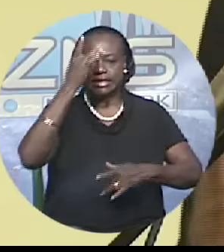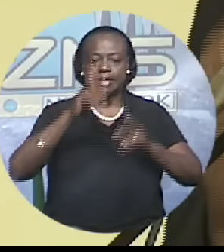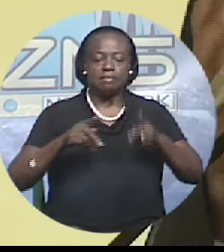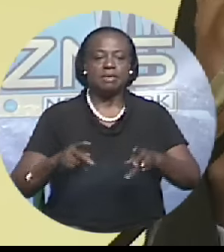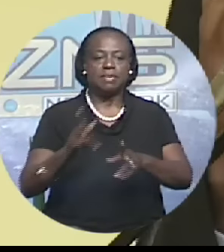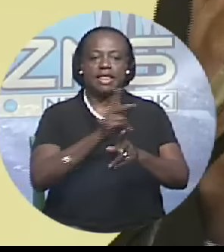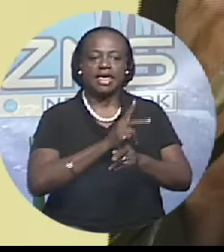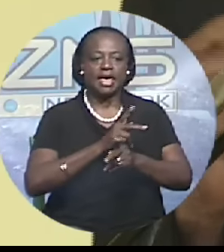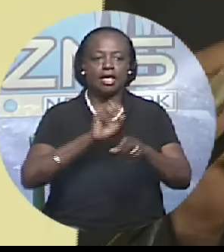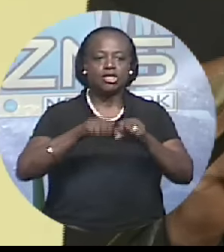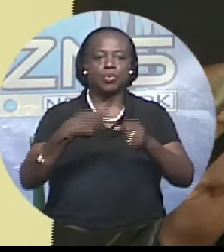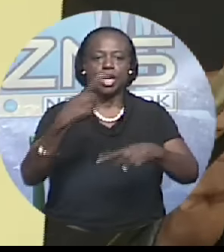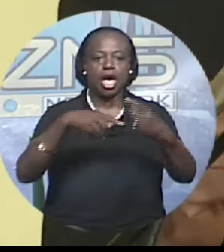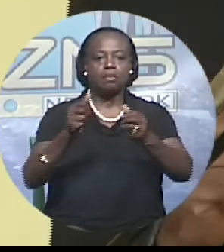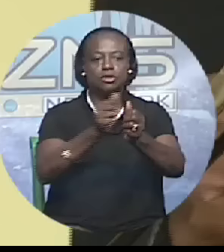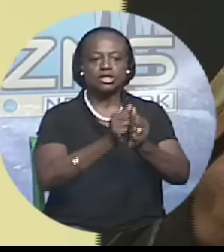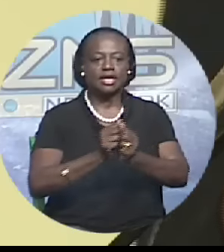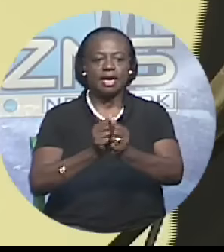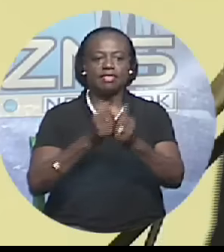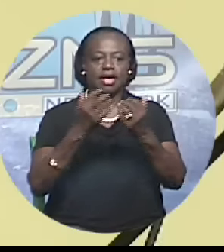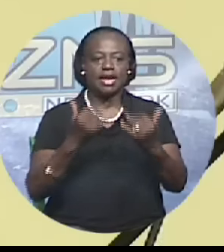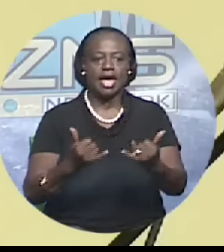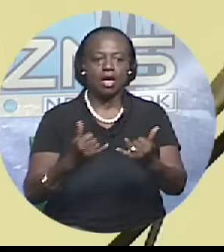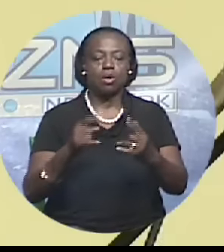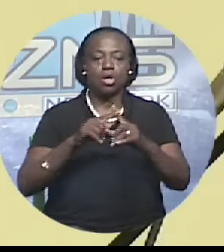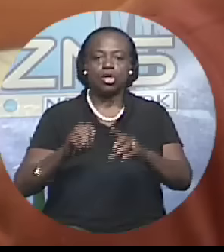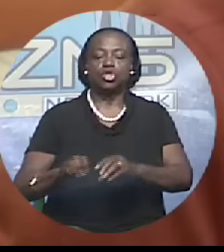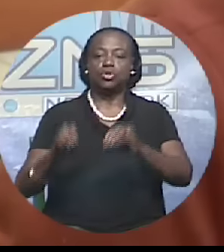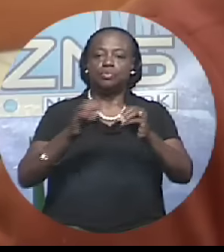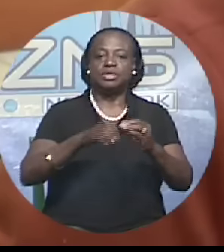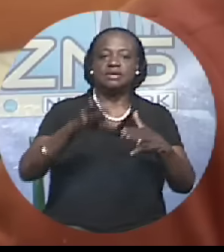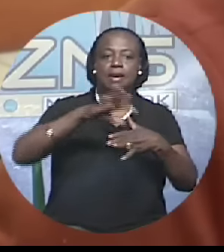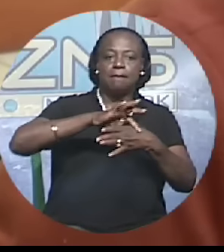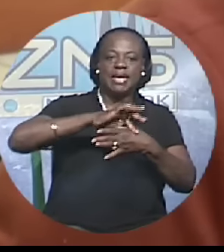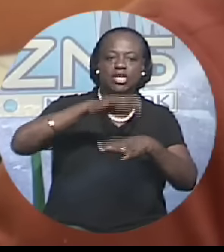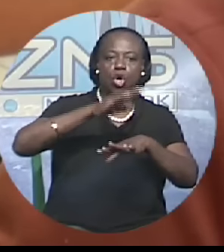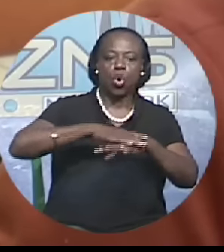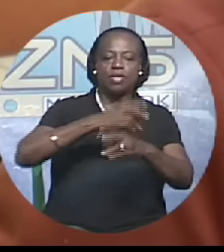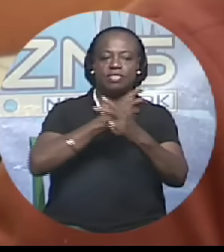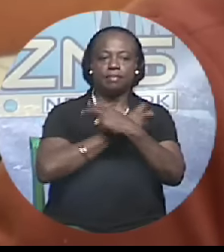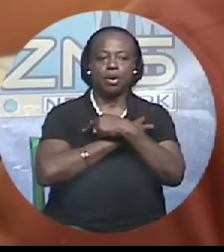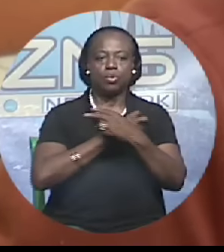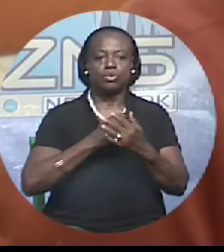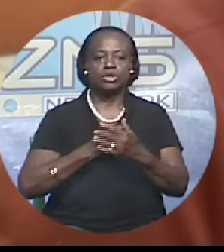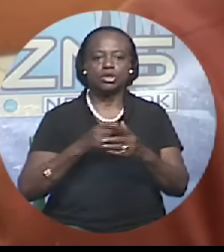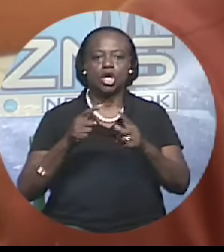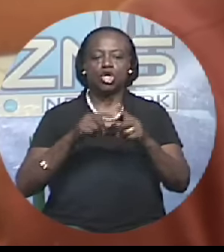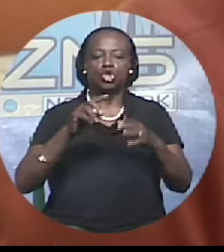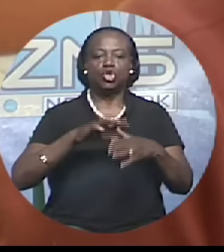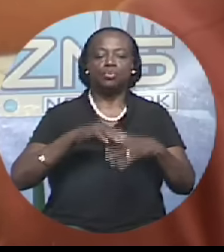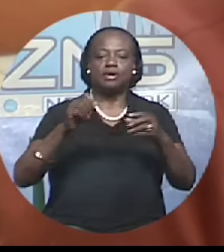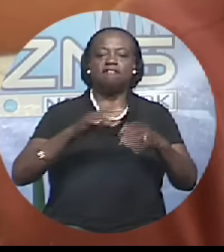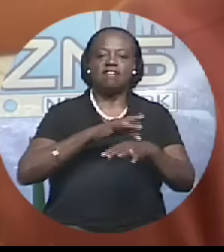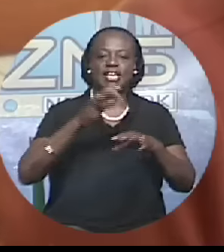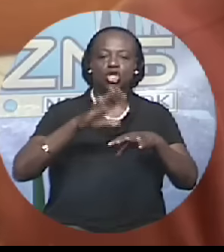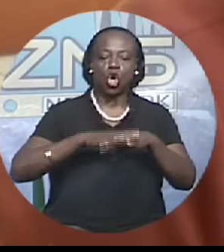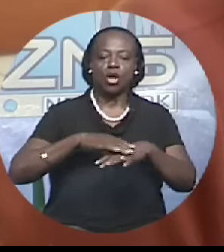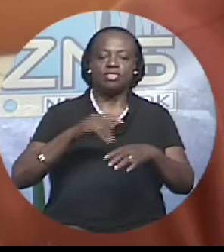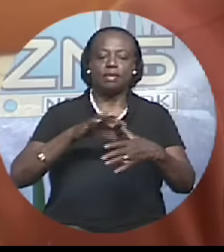And so we come together now to put meat on the bones, to put flesh on the